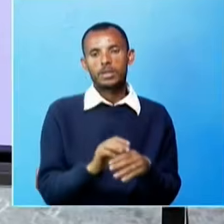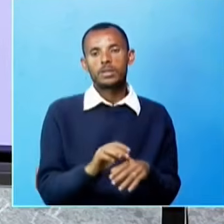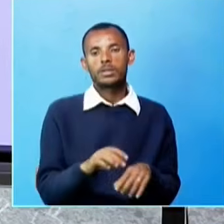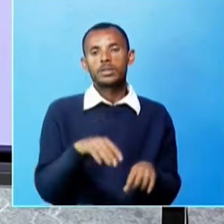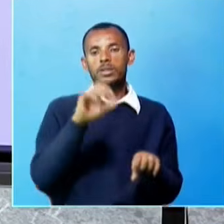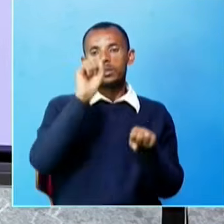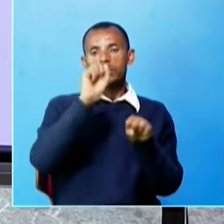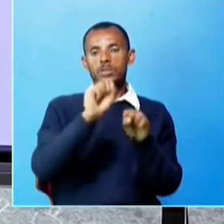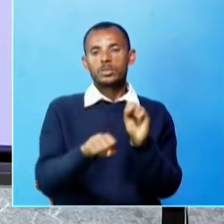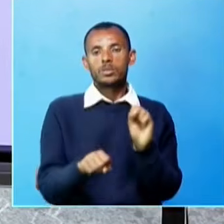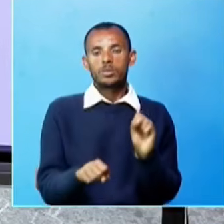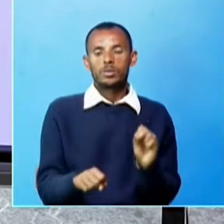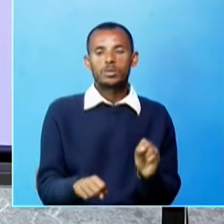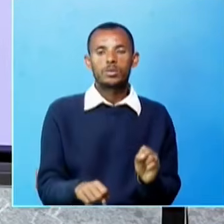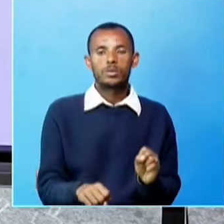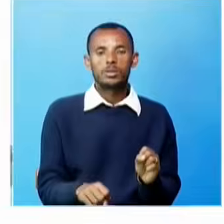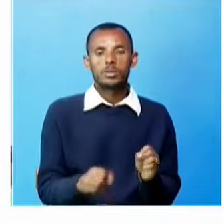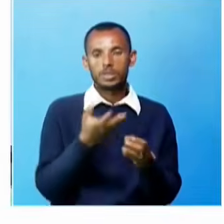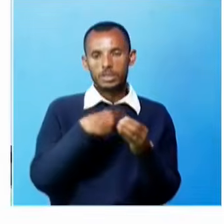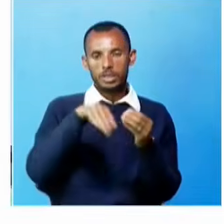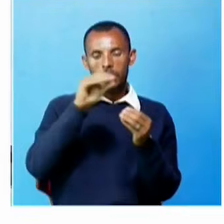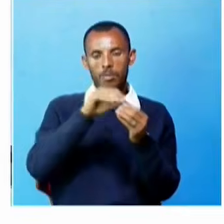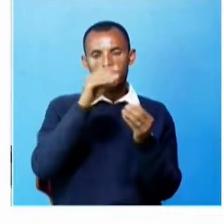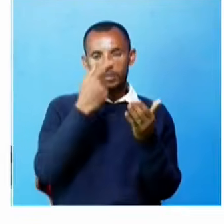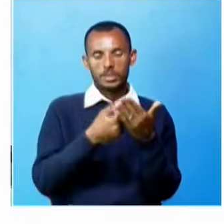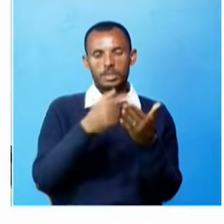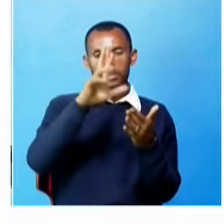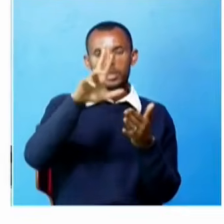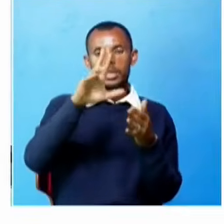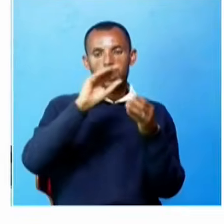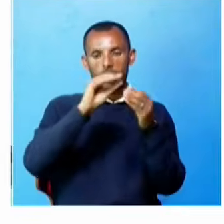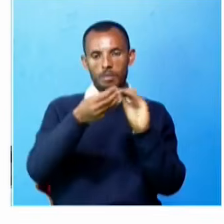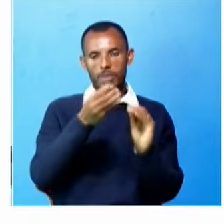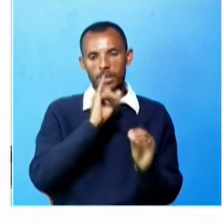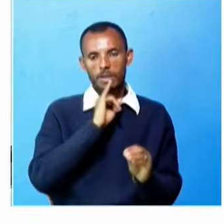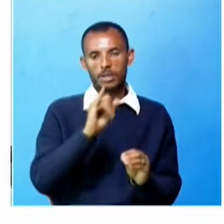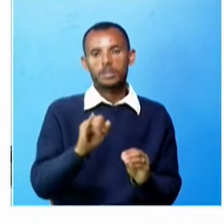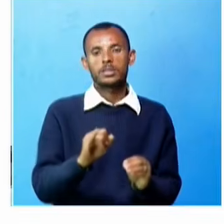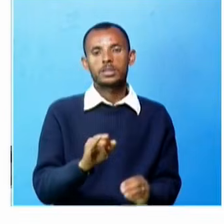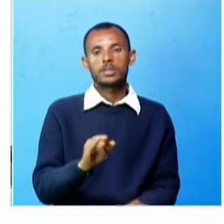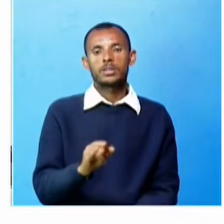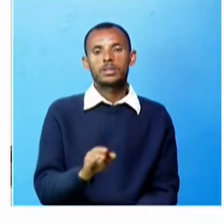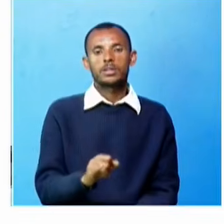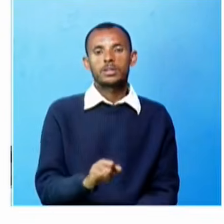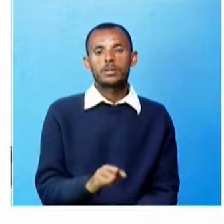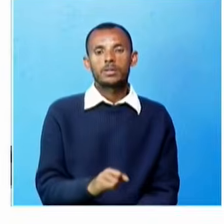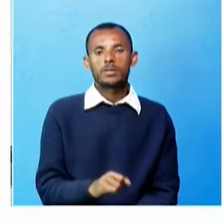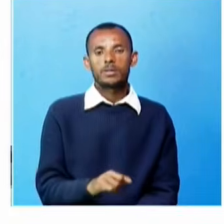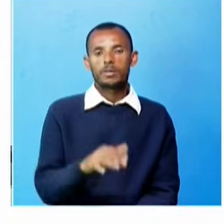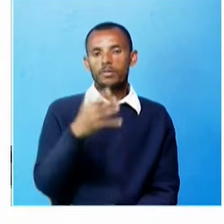so the sum of these three numbers is 15